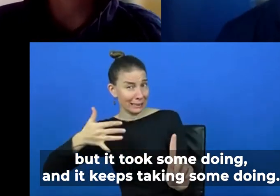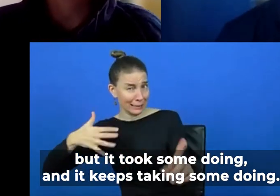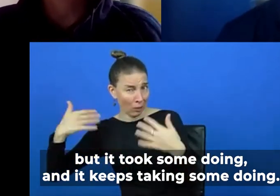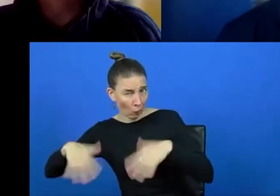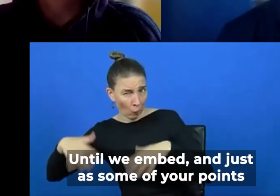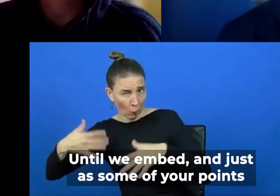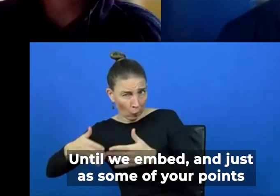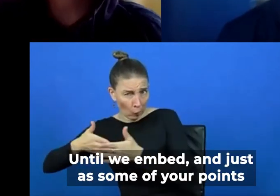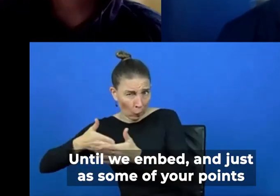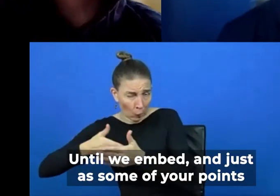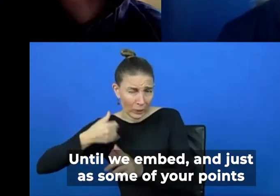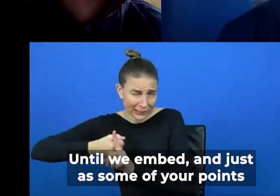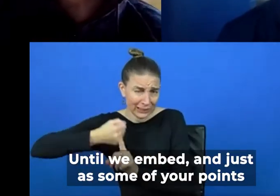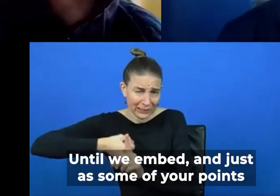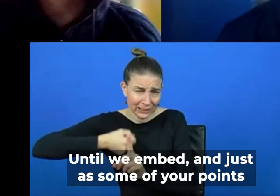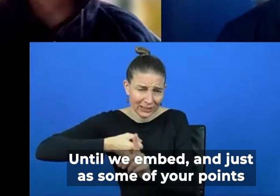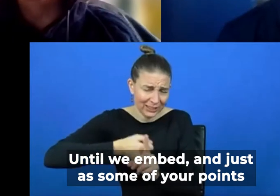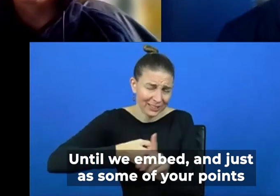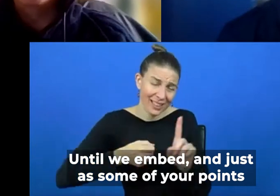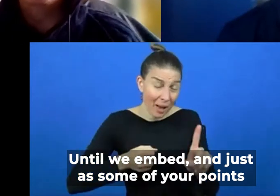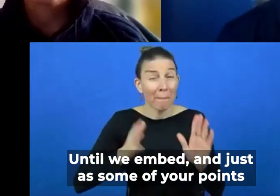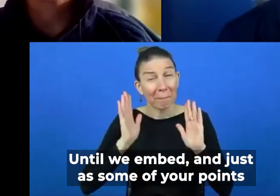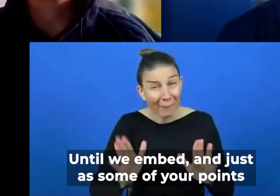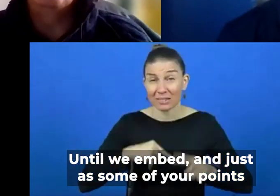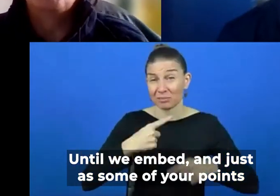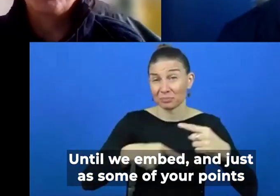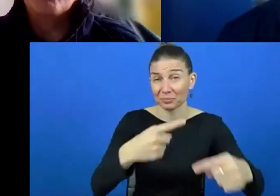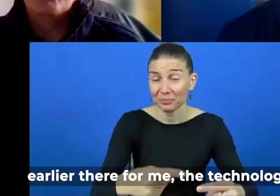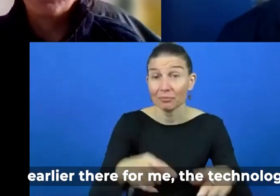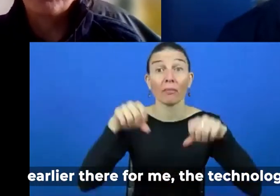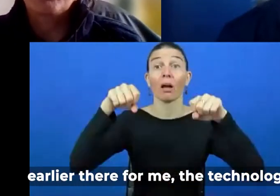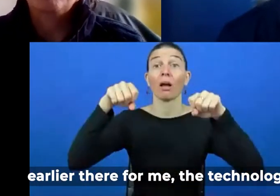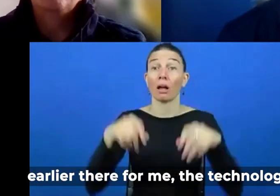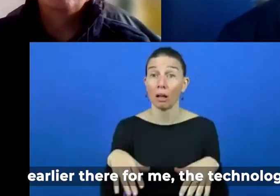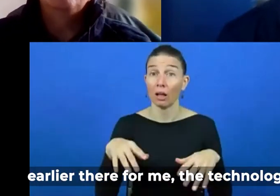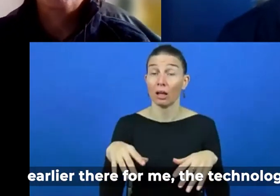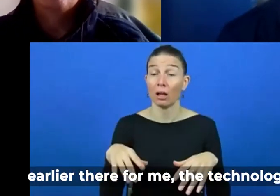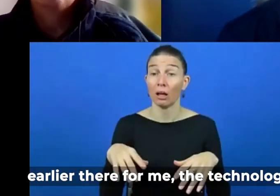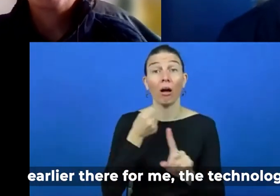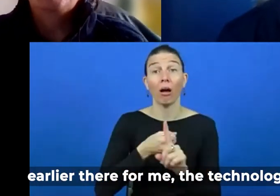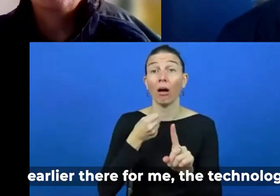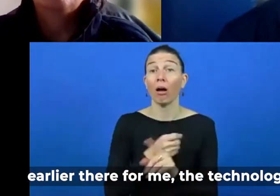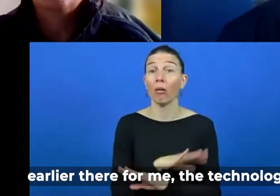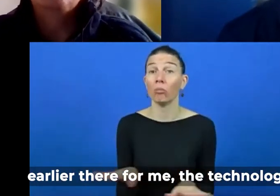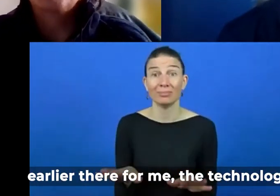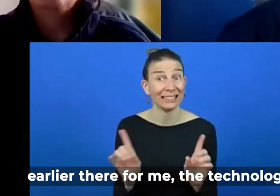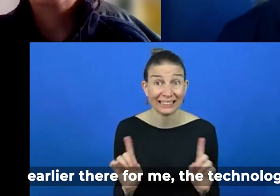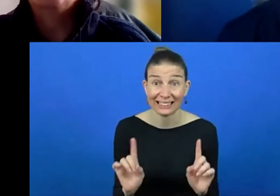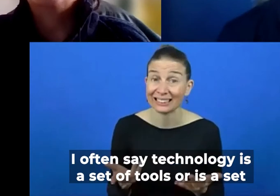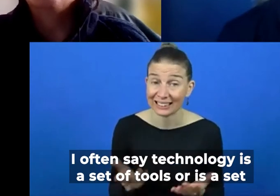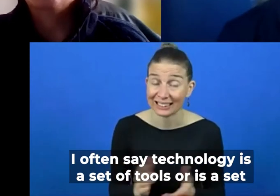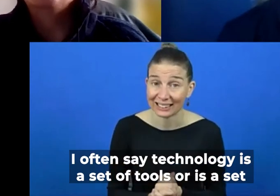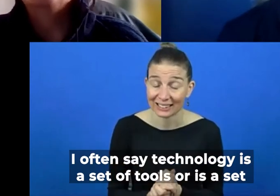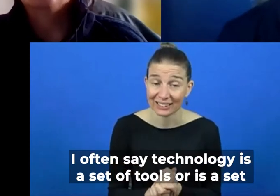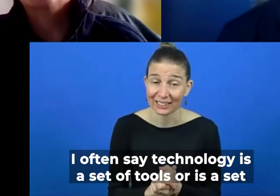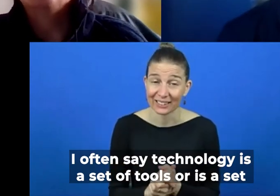some doing. And until we embed, and just to some of your points earlier there, for me, you know, the technology,